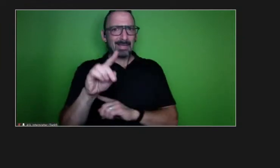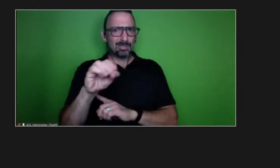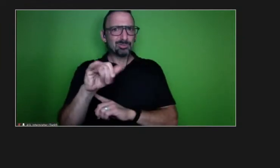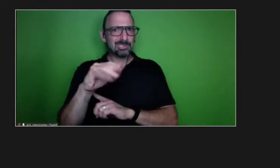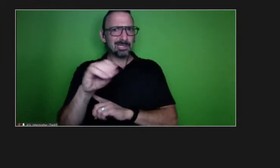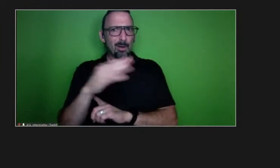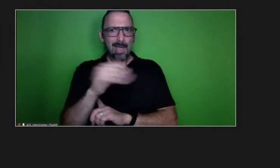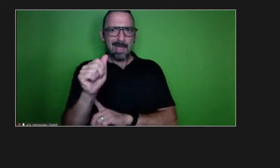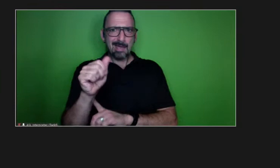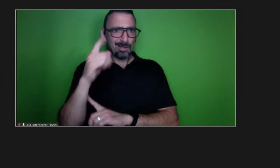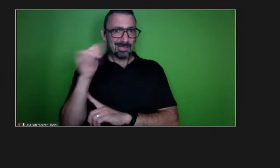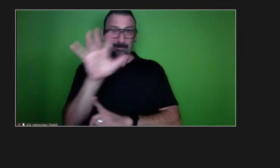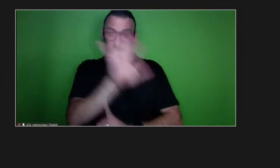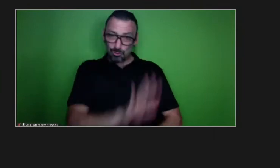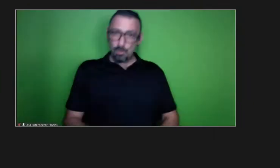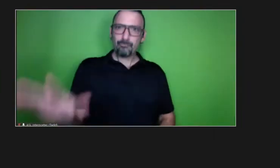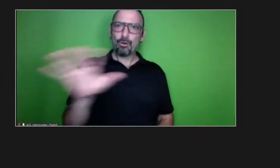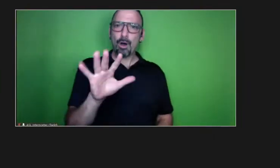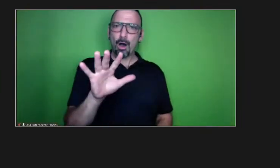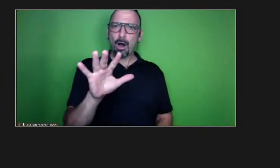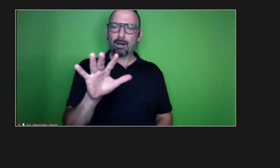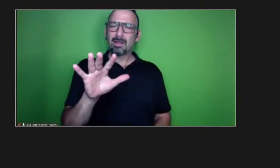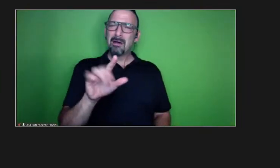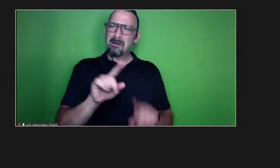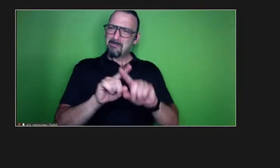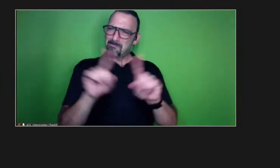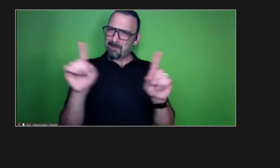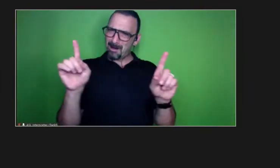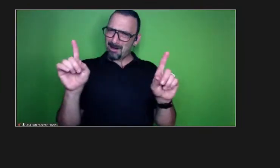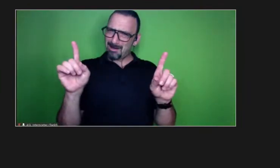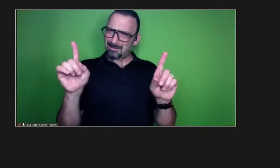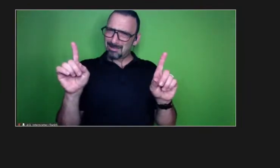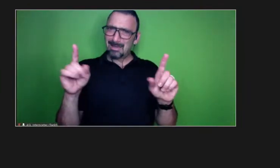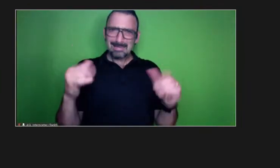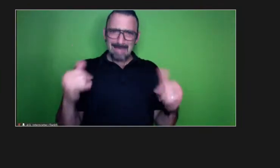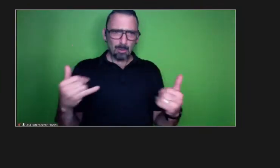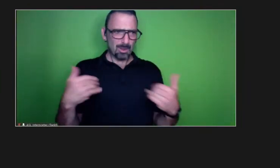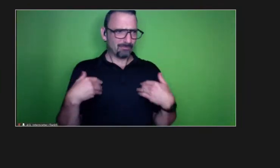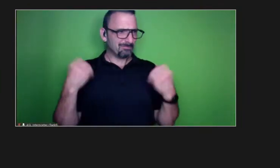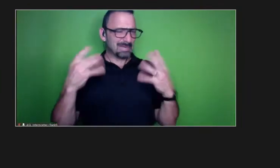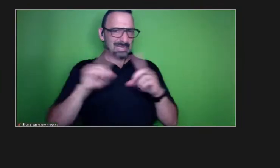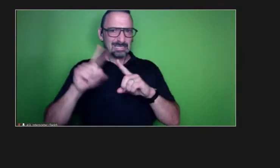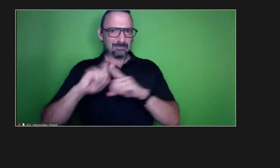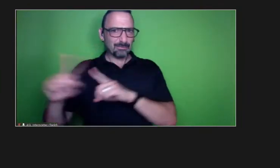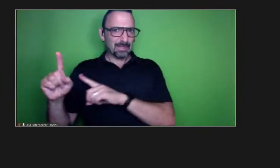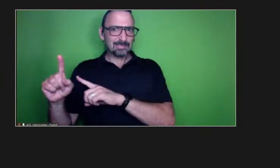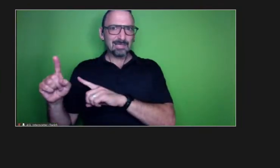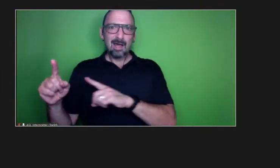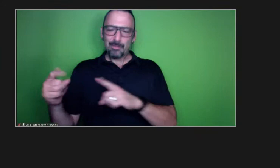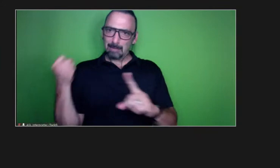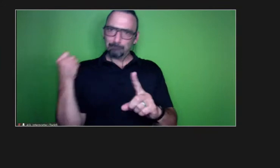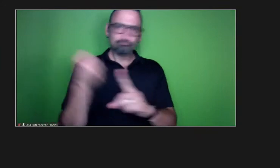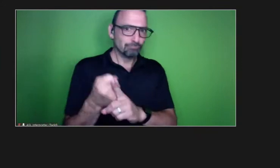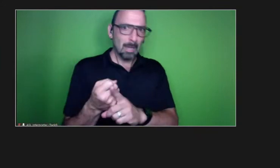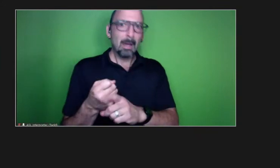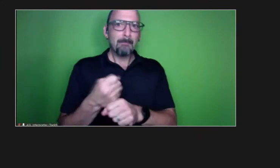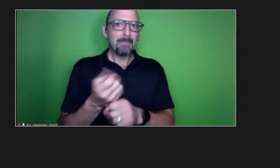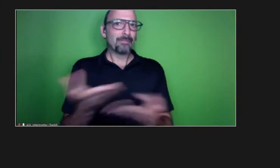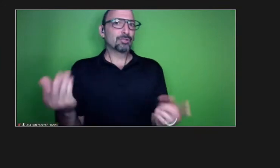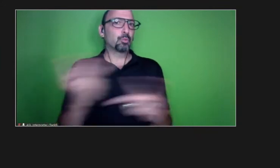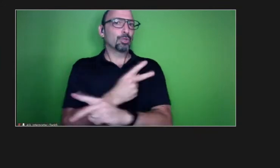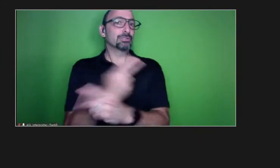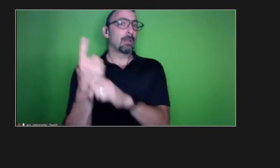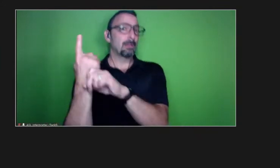statewide, but also that we do have all of these different kinds of things coming up that last year, led to increased case rates